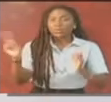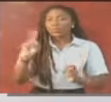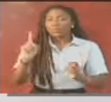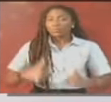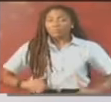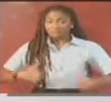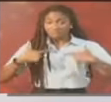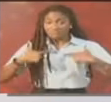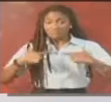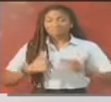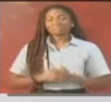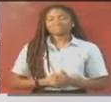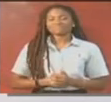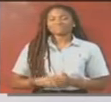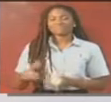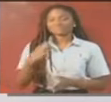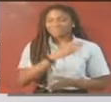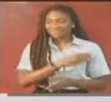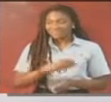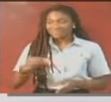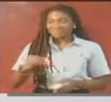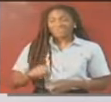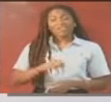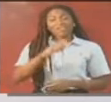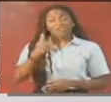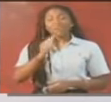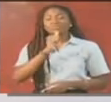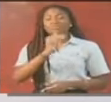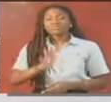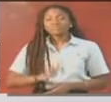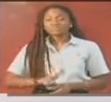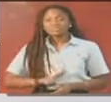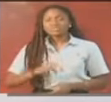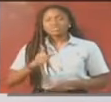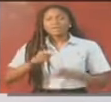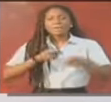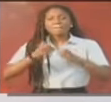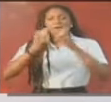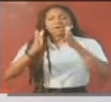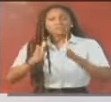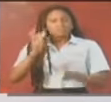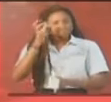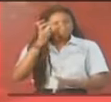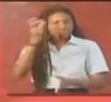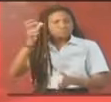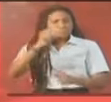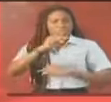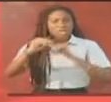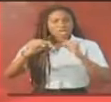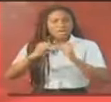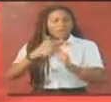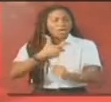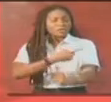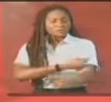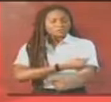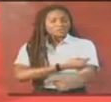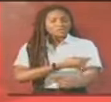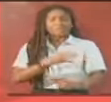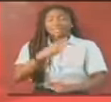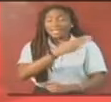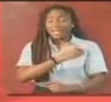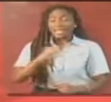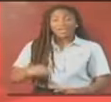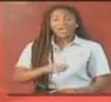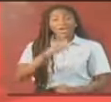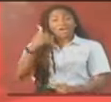Nurse Grace Sukchan, Manager, Expanded Program on Immunization; and Dr. Khatija Khan,